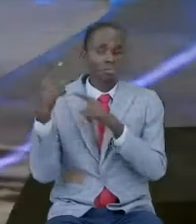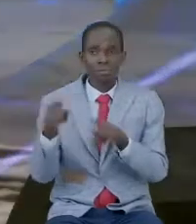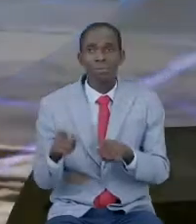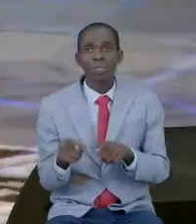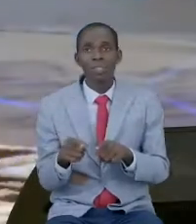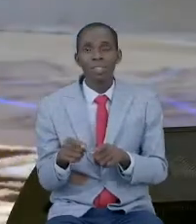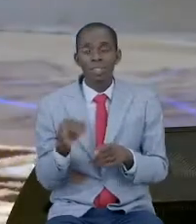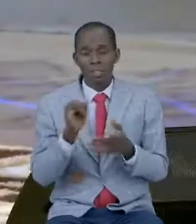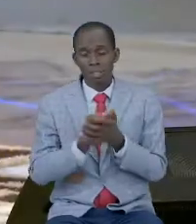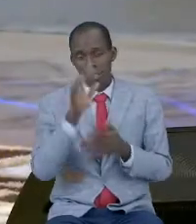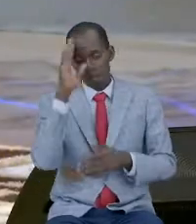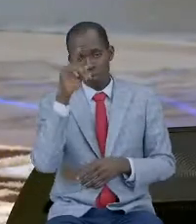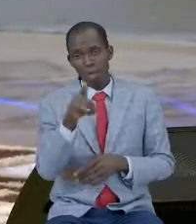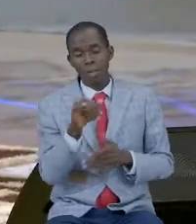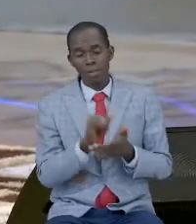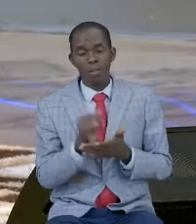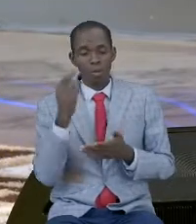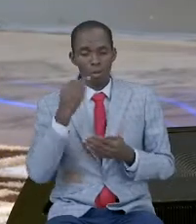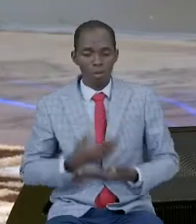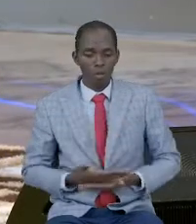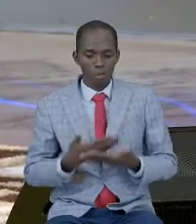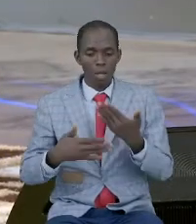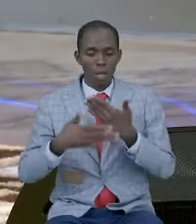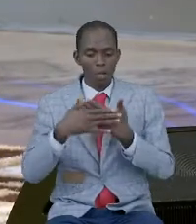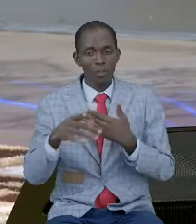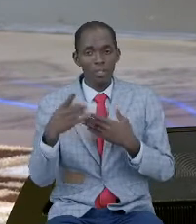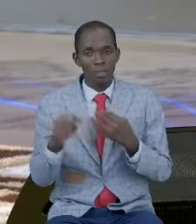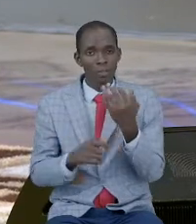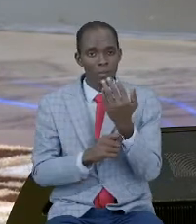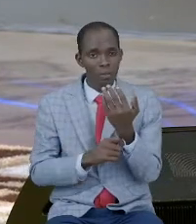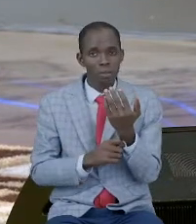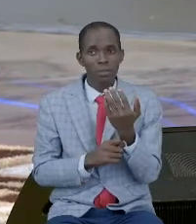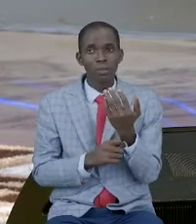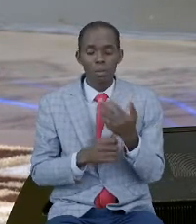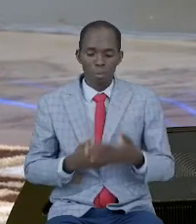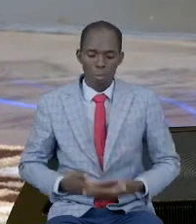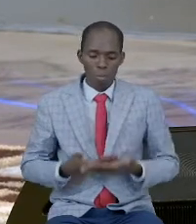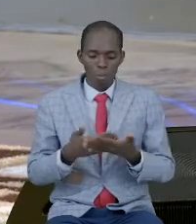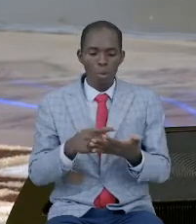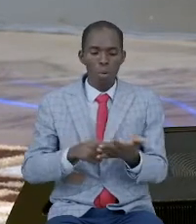was born after the flesh, born once,